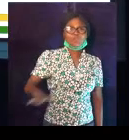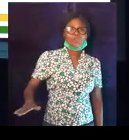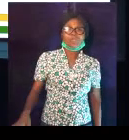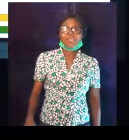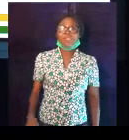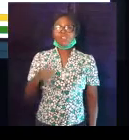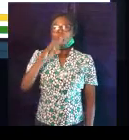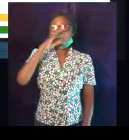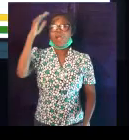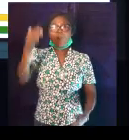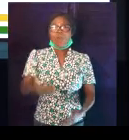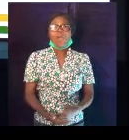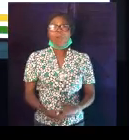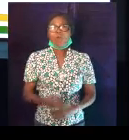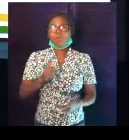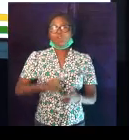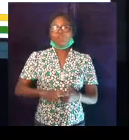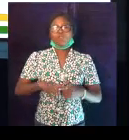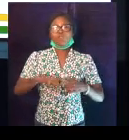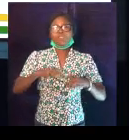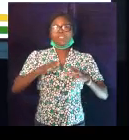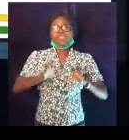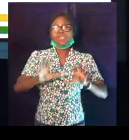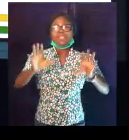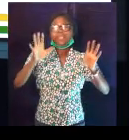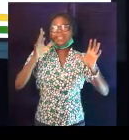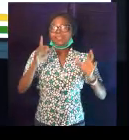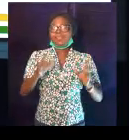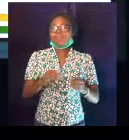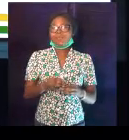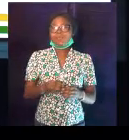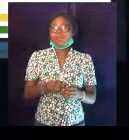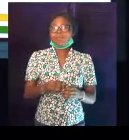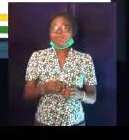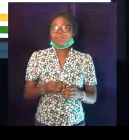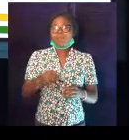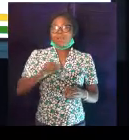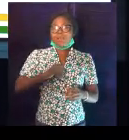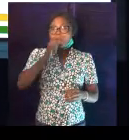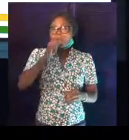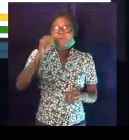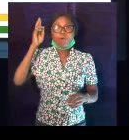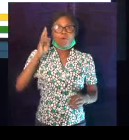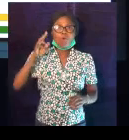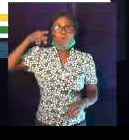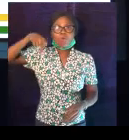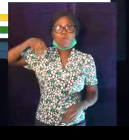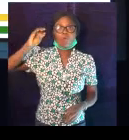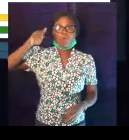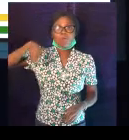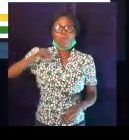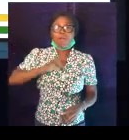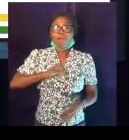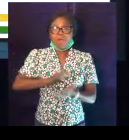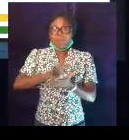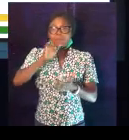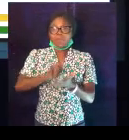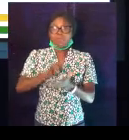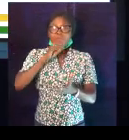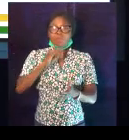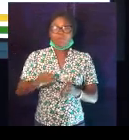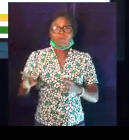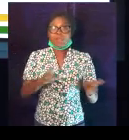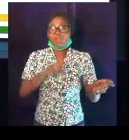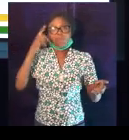Hello, puppies. You are welcome to General Studies class. I am Uncle Popo. I believe you are ready